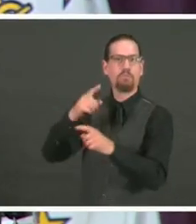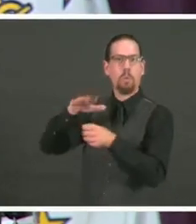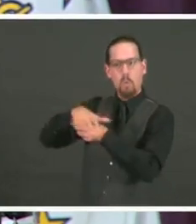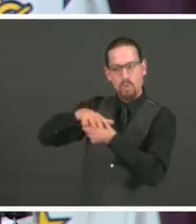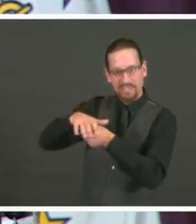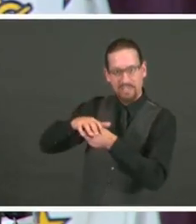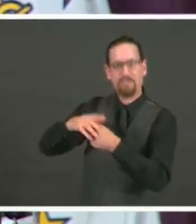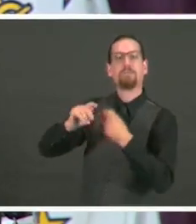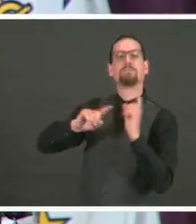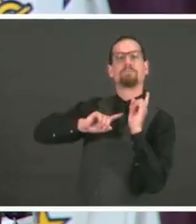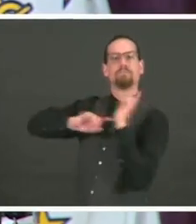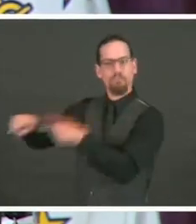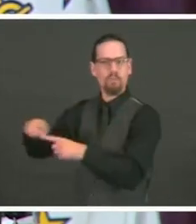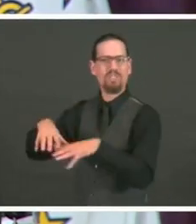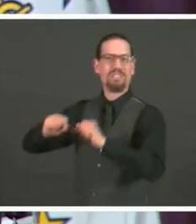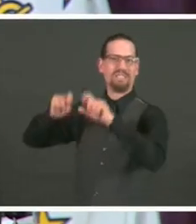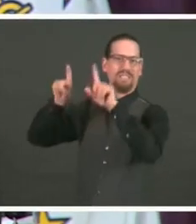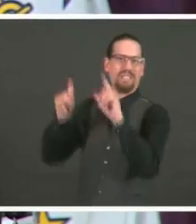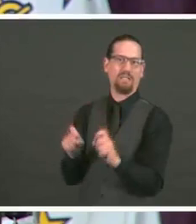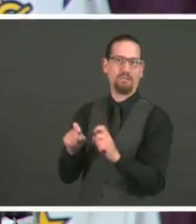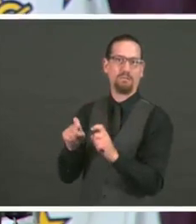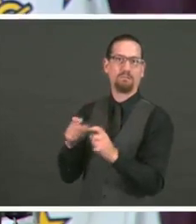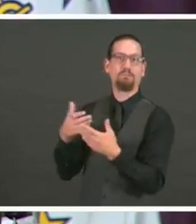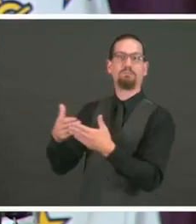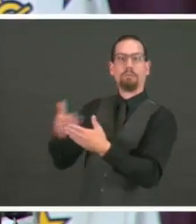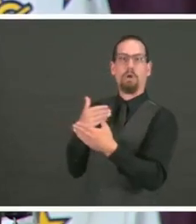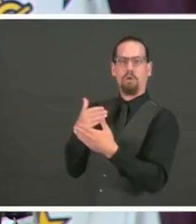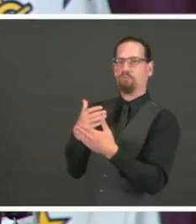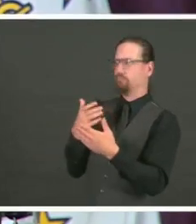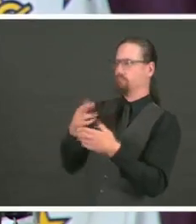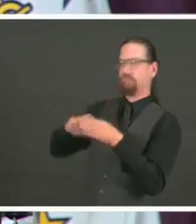I believe we'll be successful, to get you results within a day or